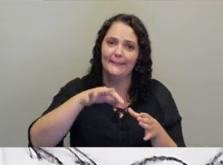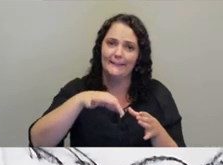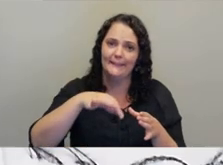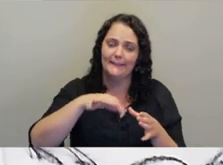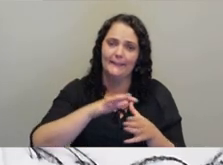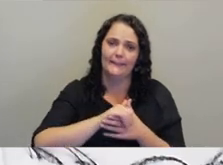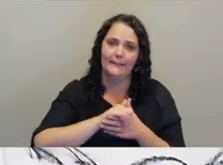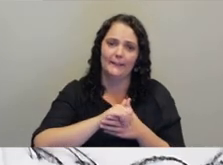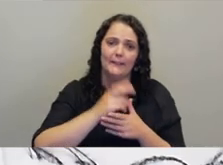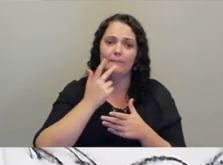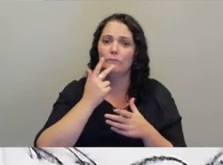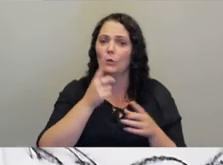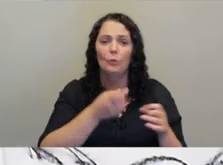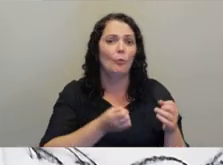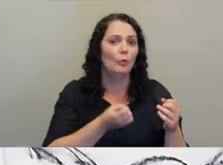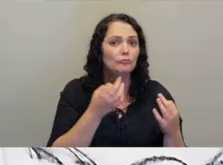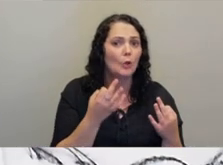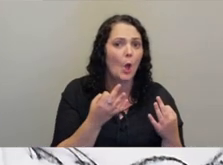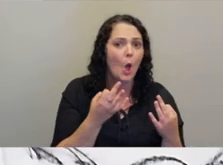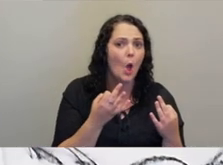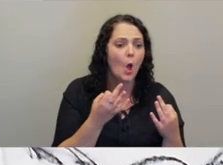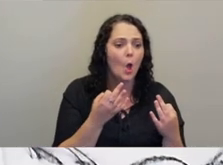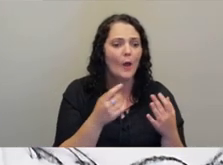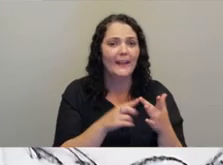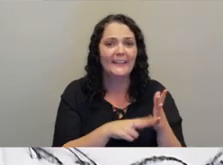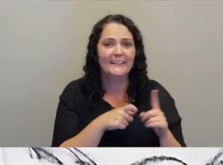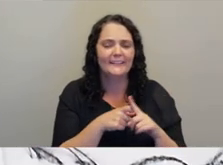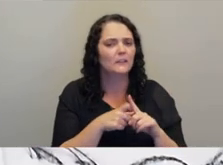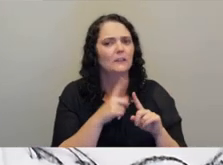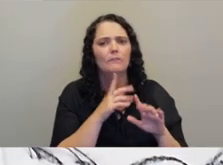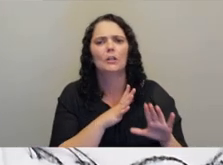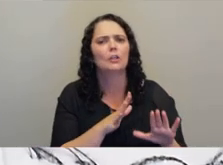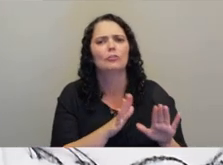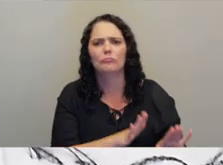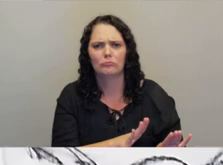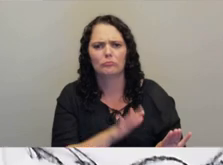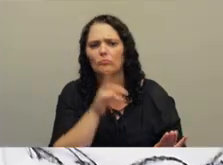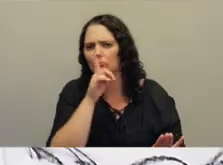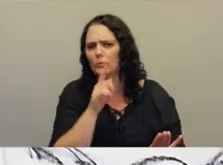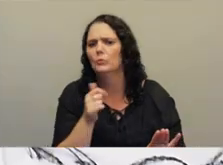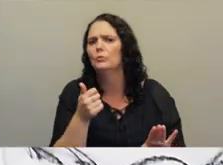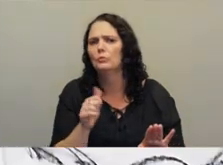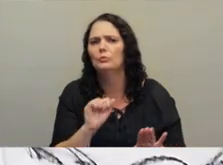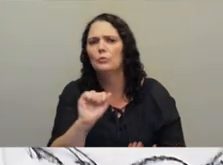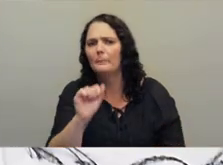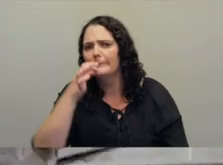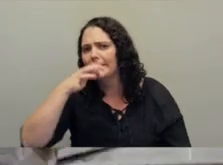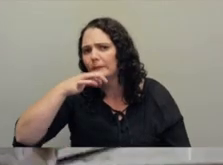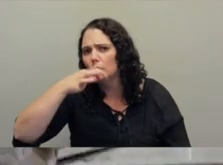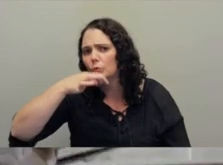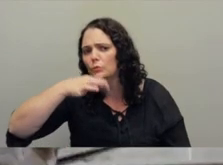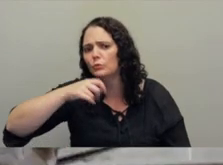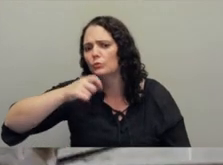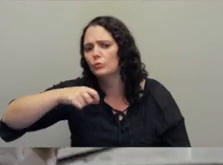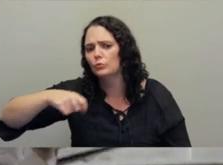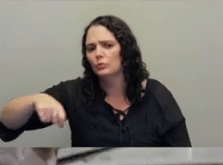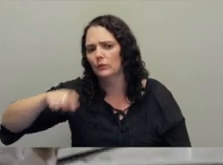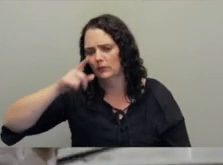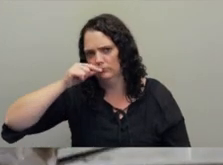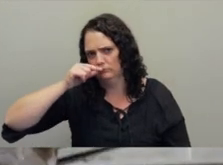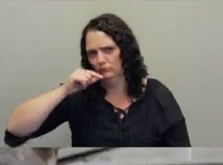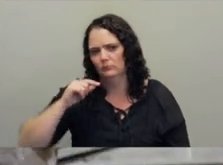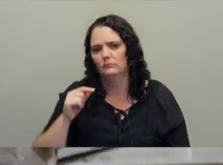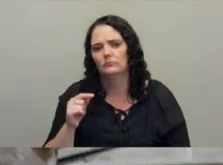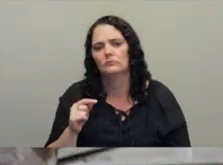and you want to work with just pencils or other materials, that's fine too. You can use, now you saw